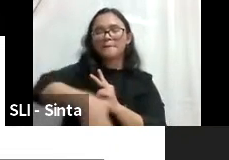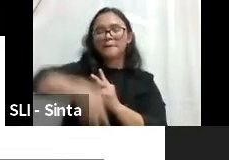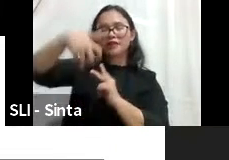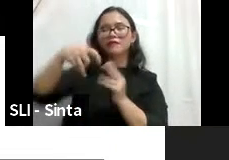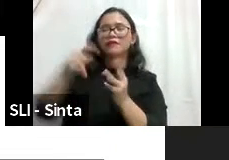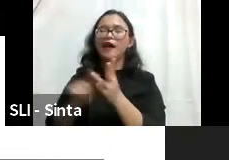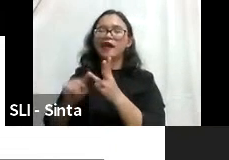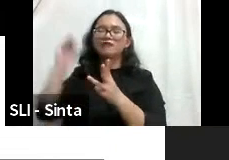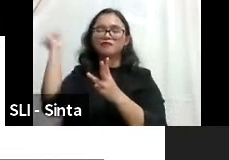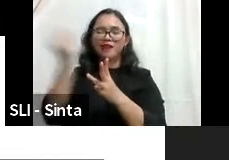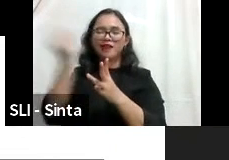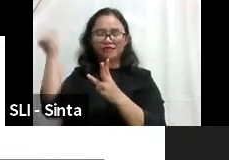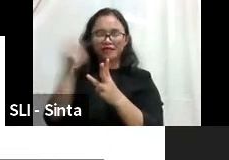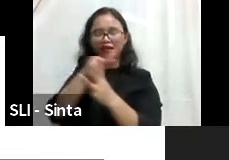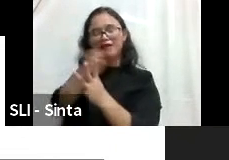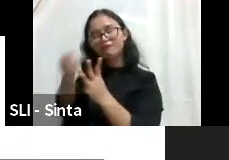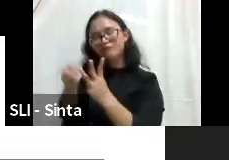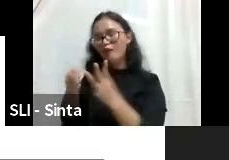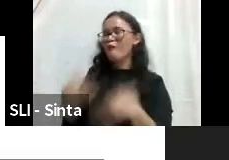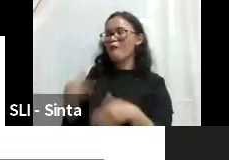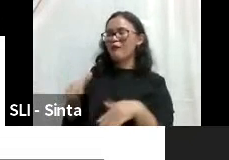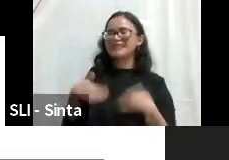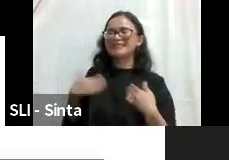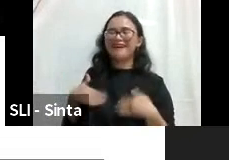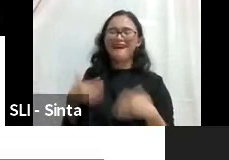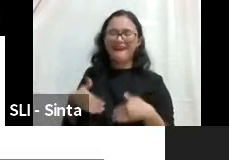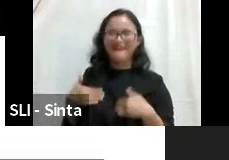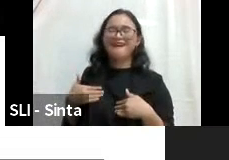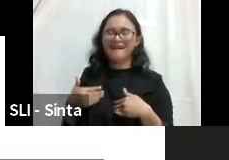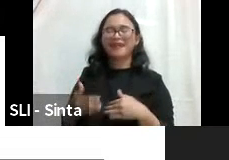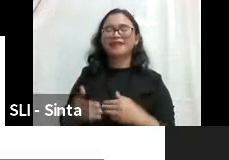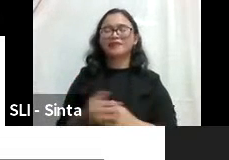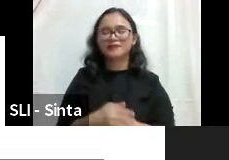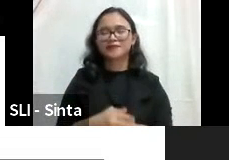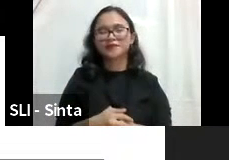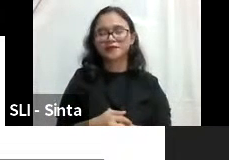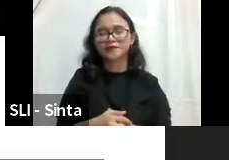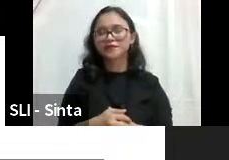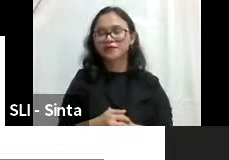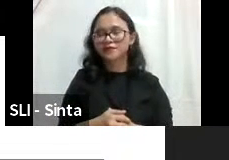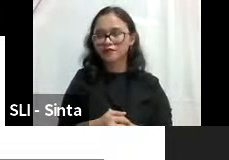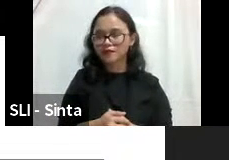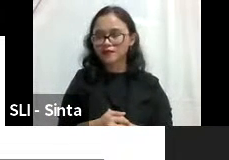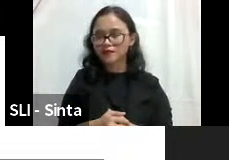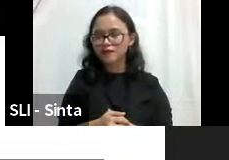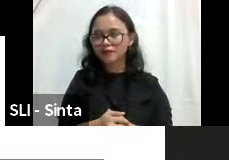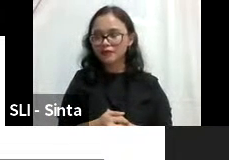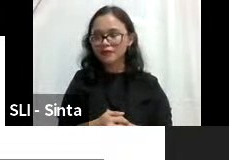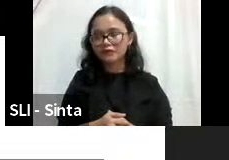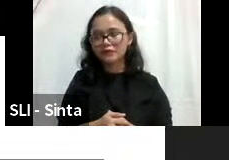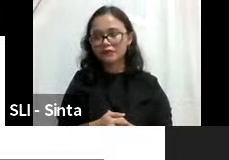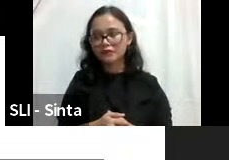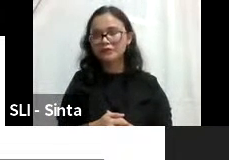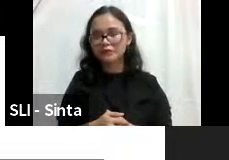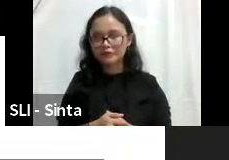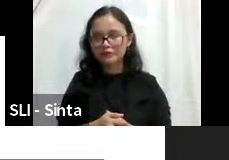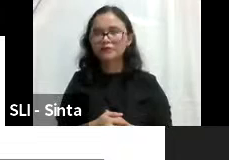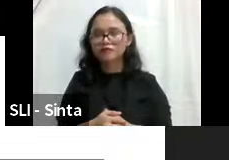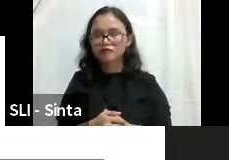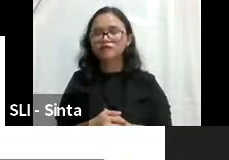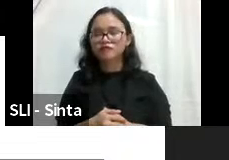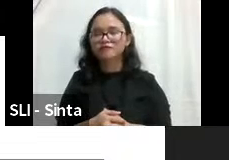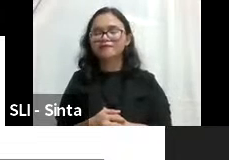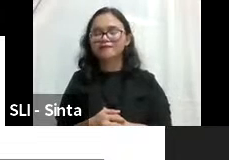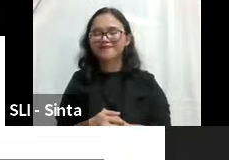interesting development that in the OECD there is a discussion with several ASEAN